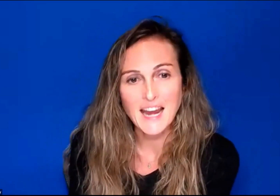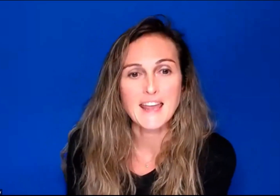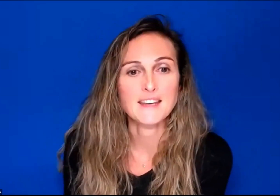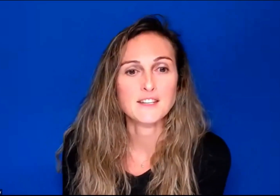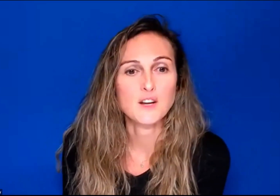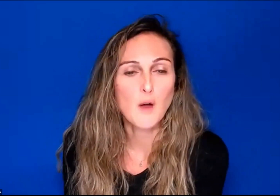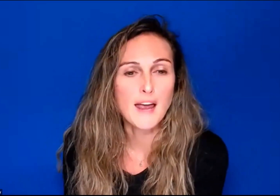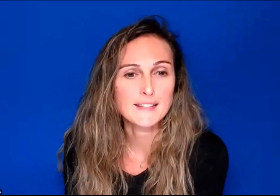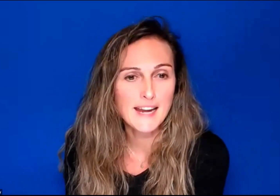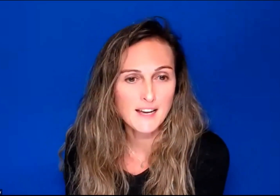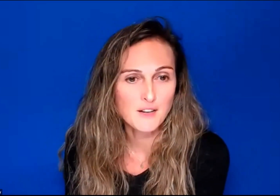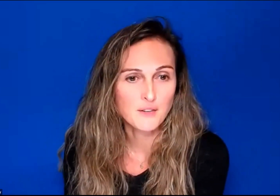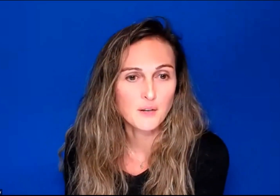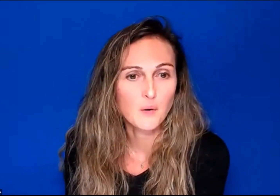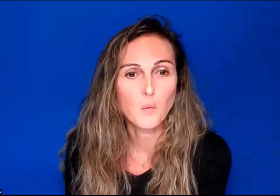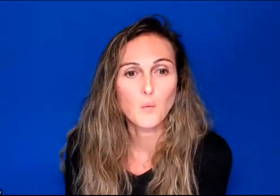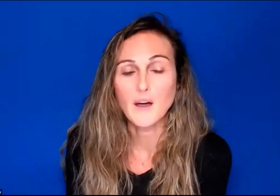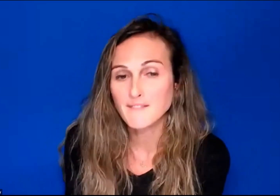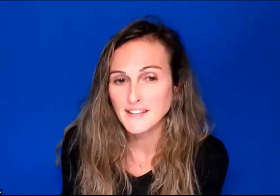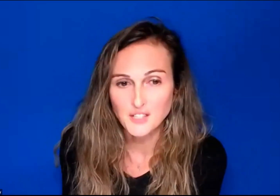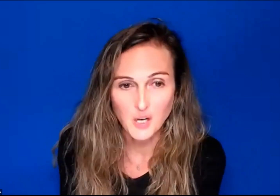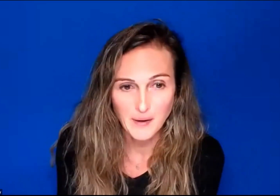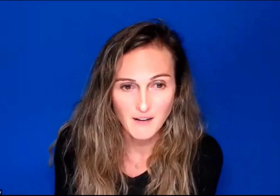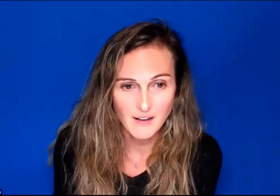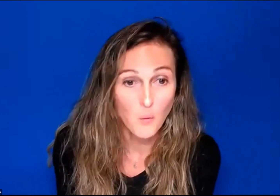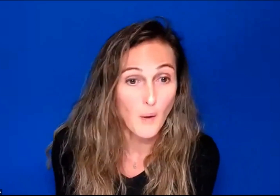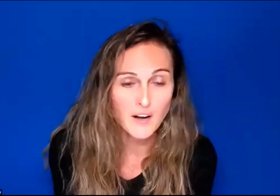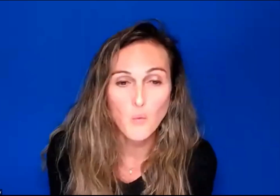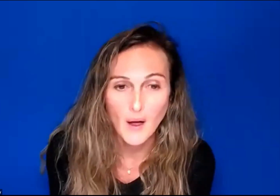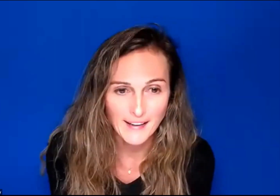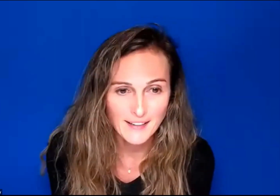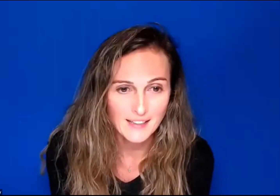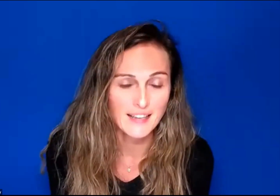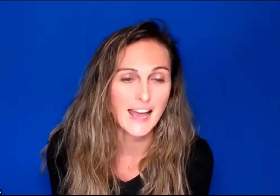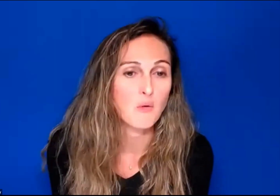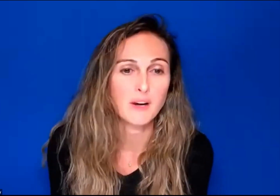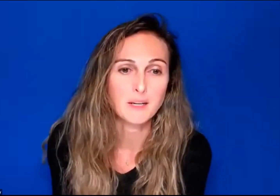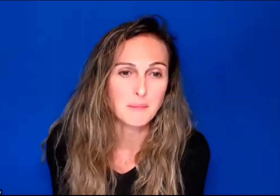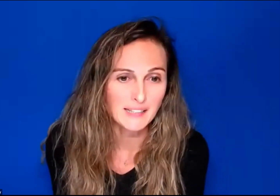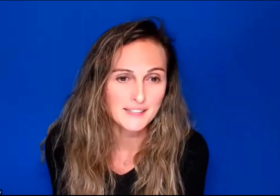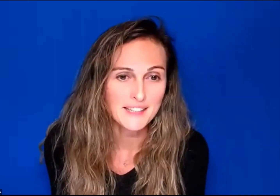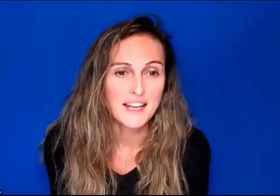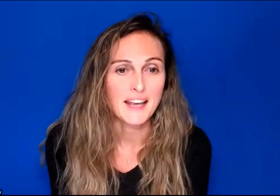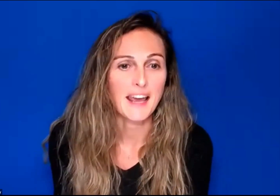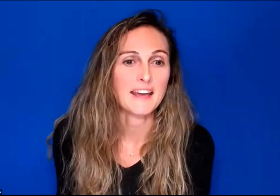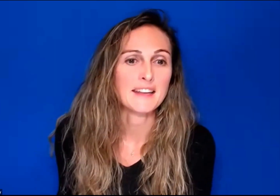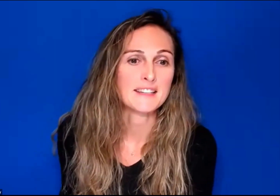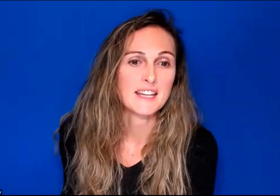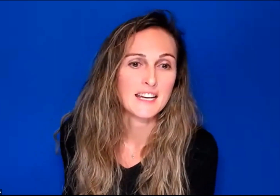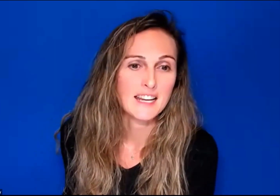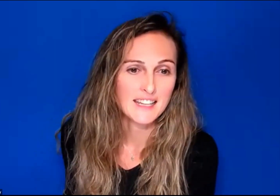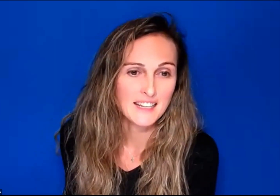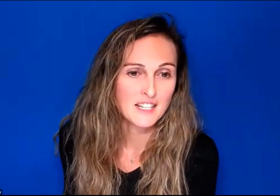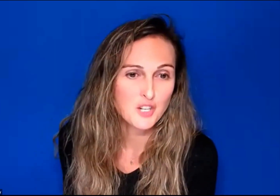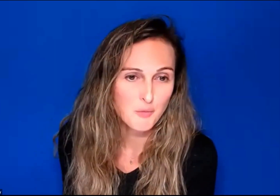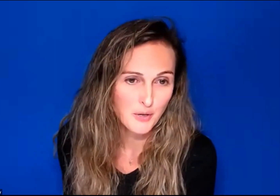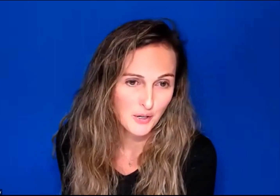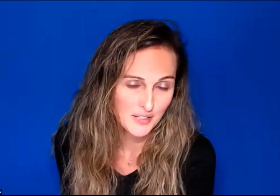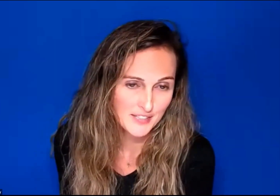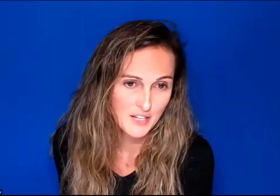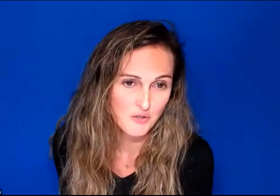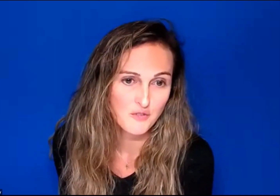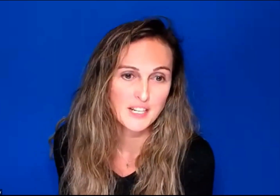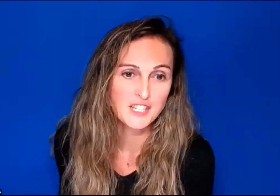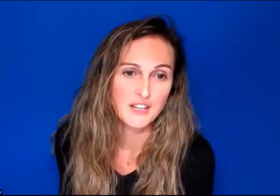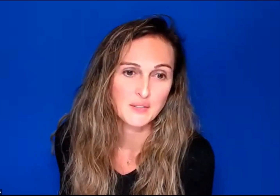access and write down what events are going on, where and when, how we're going to meet, and get an